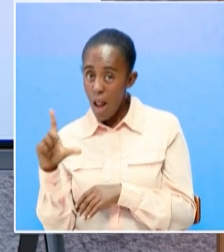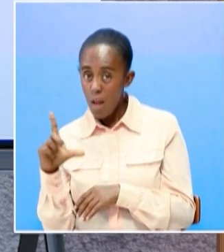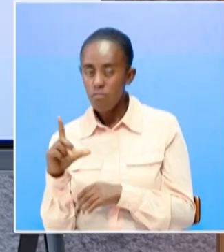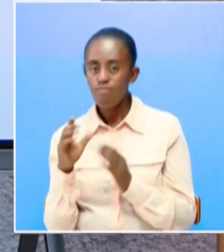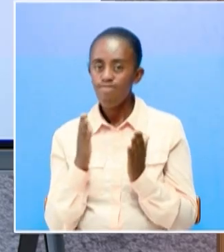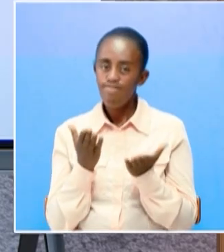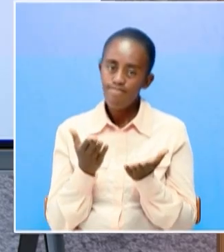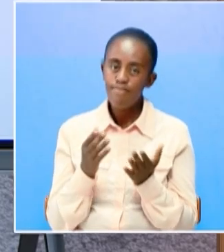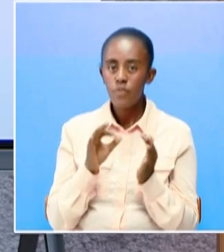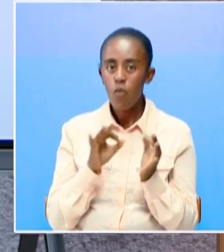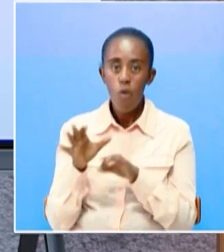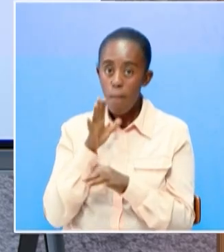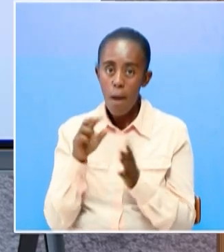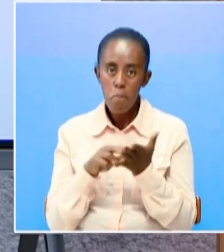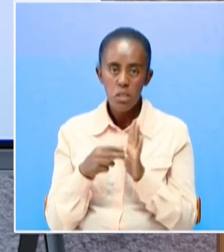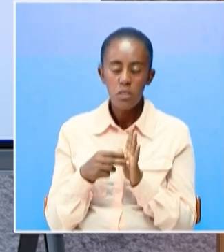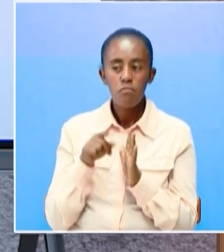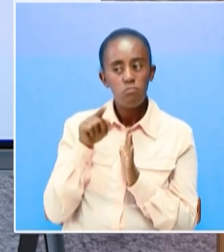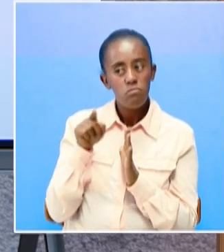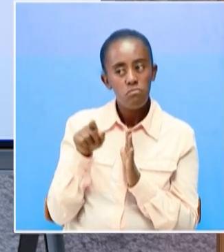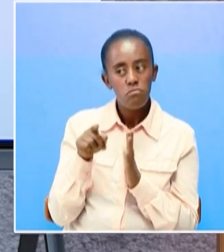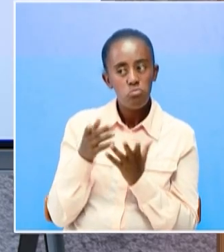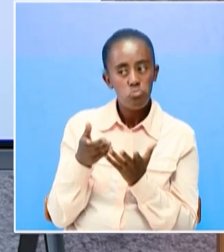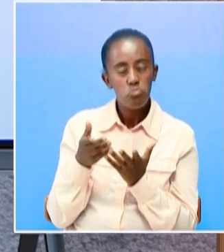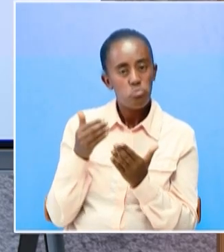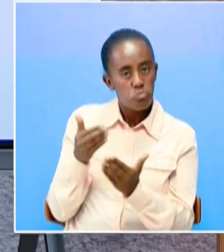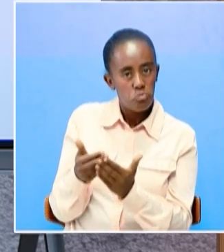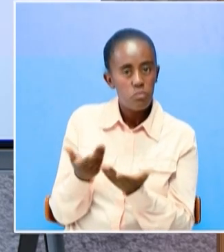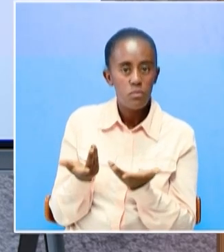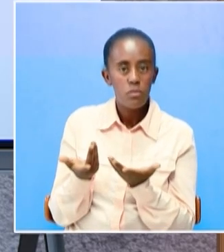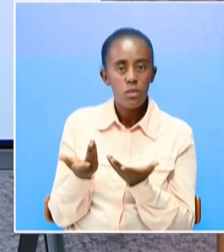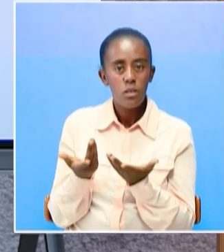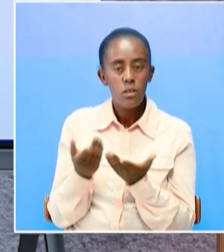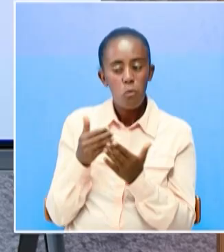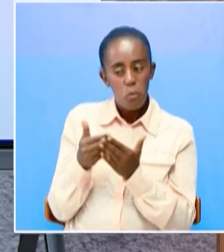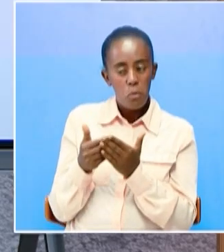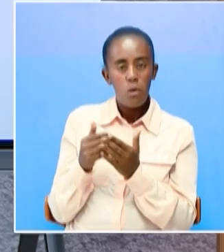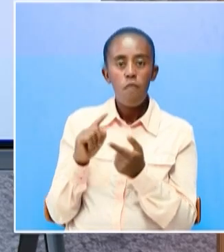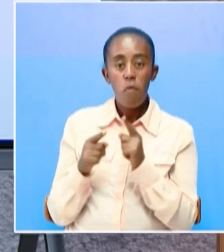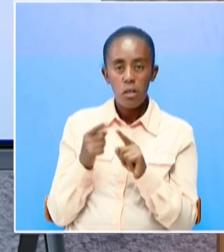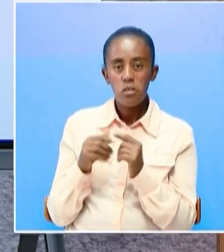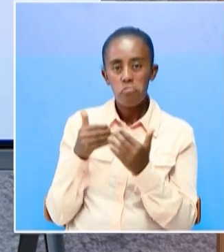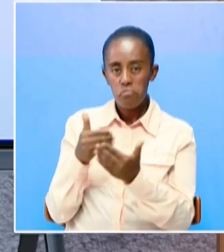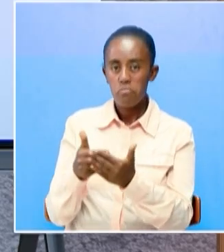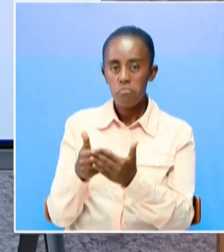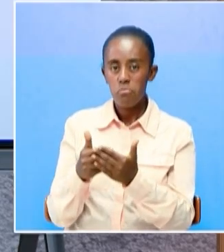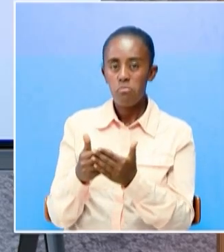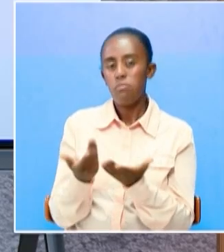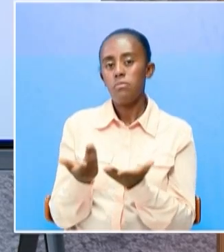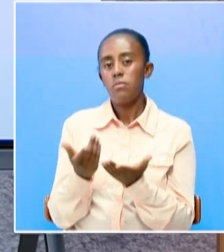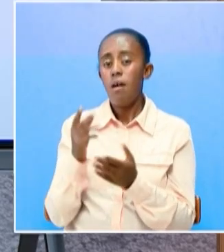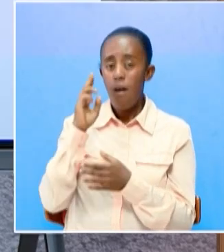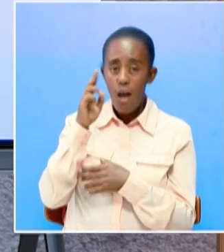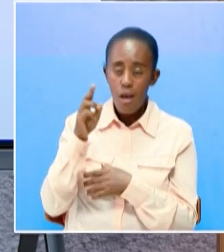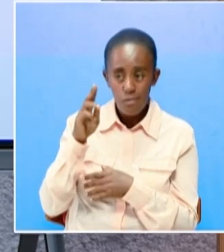ask someone who is related with you. If you are close friends, you can ask by saying,